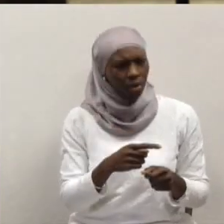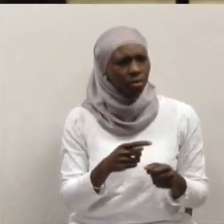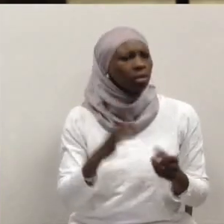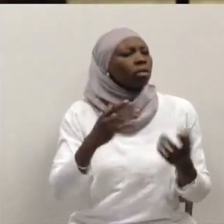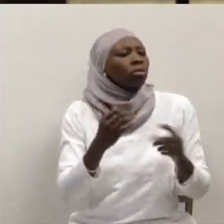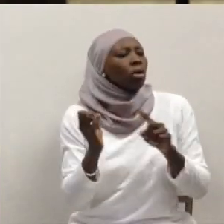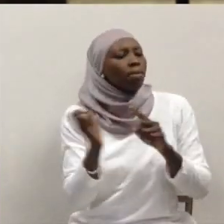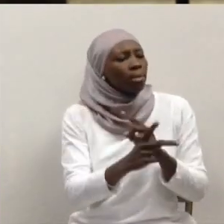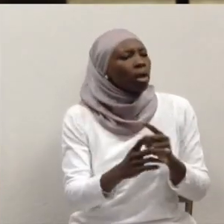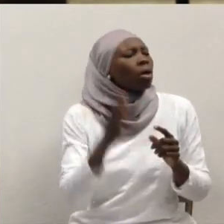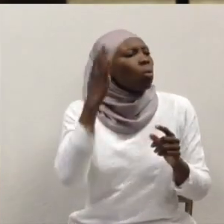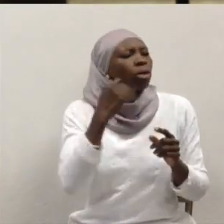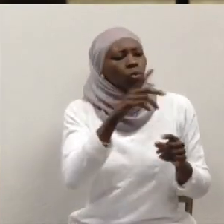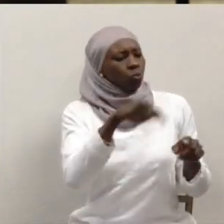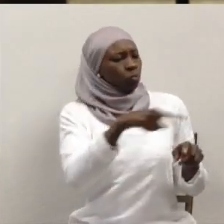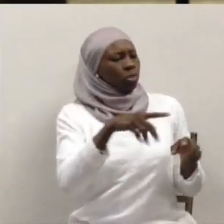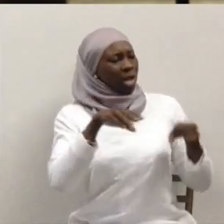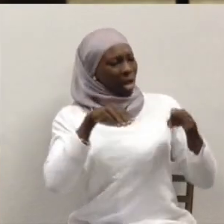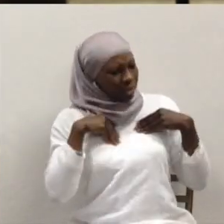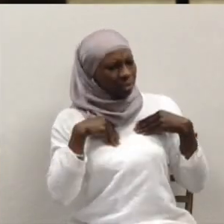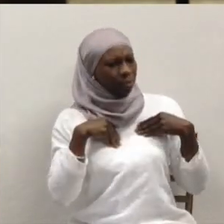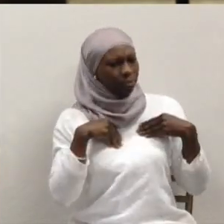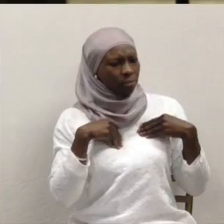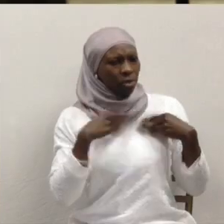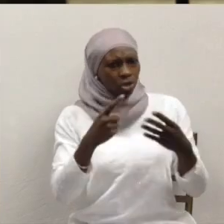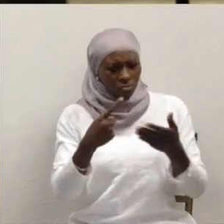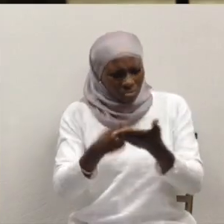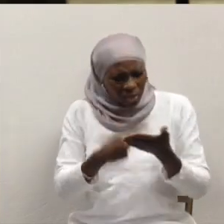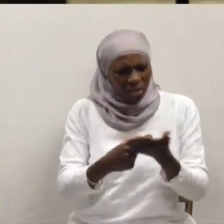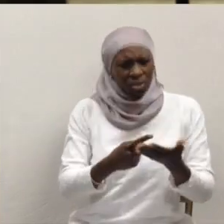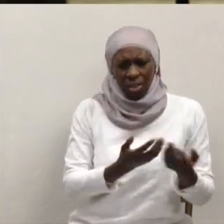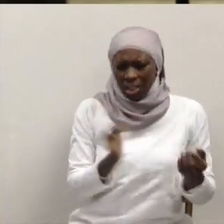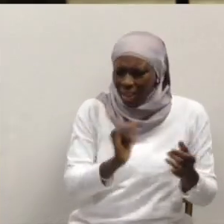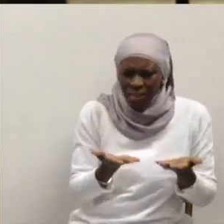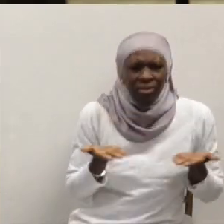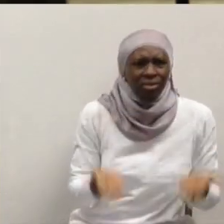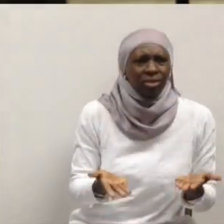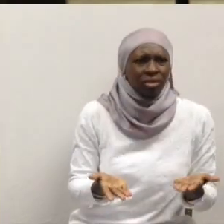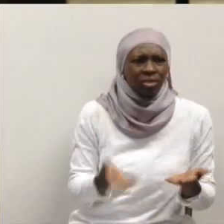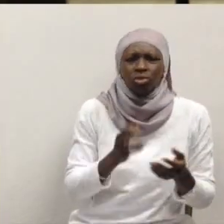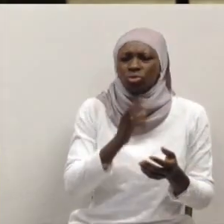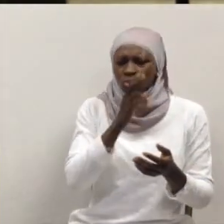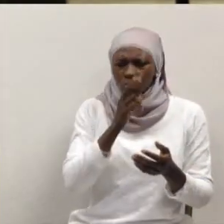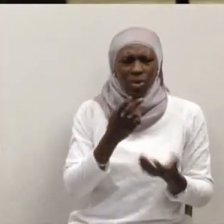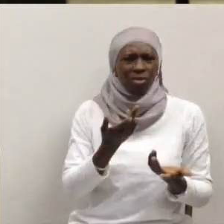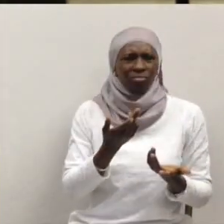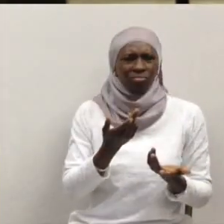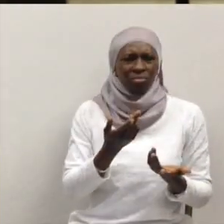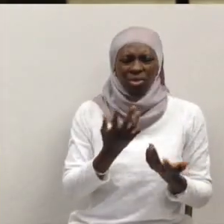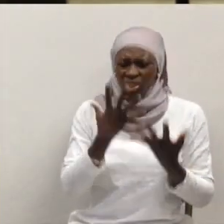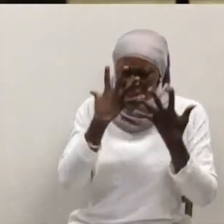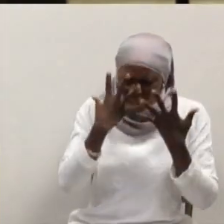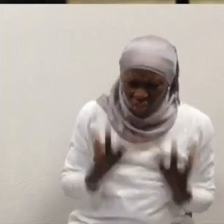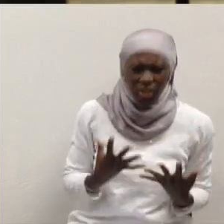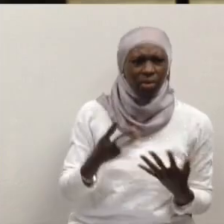do we accept such a treaty? It is too humiliating in our faith, and it's too humiliating for